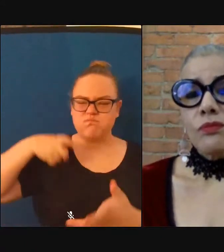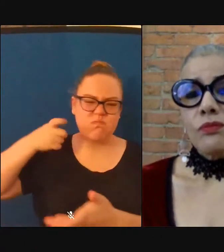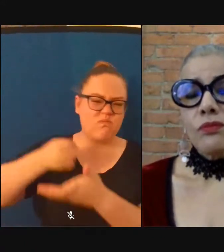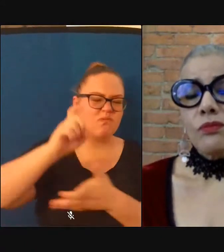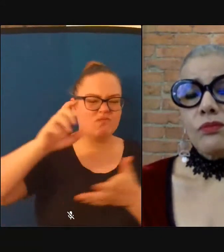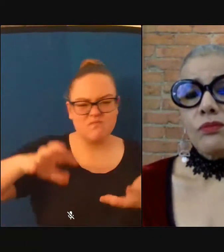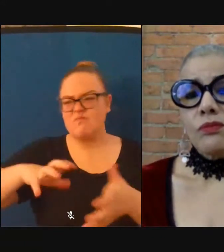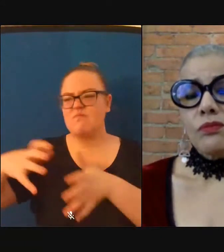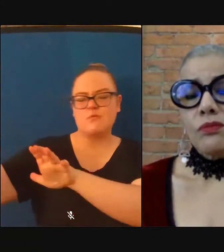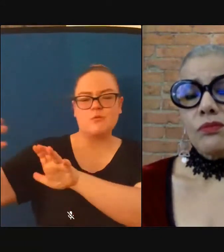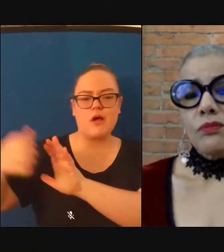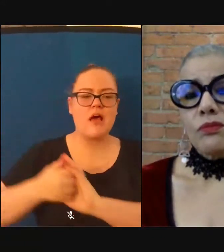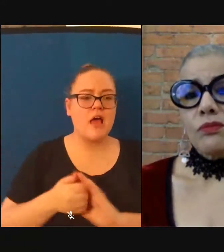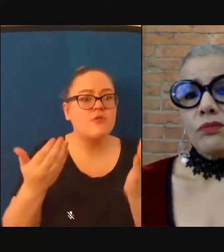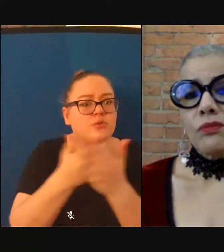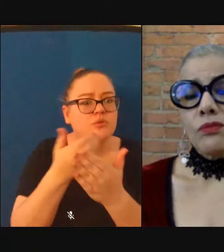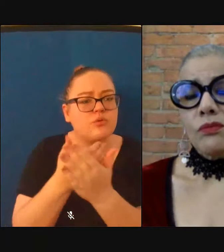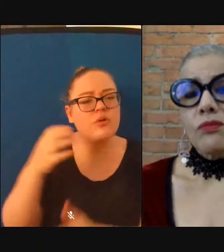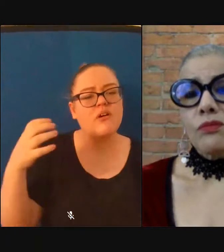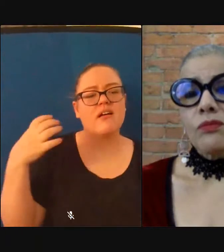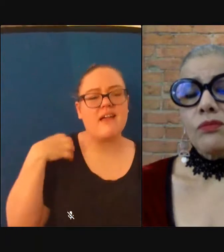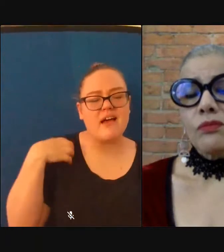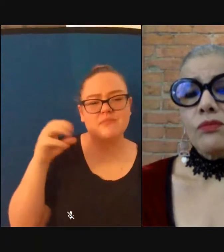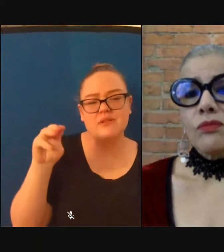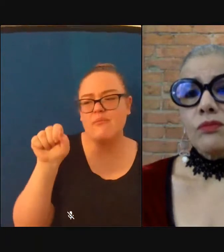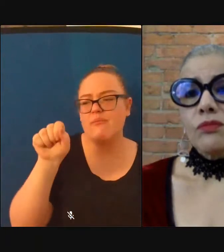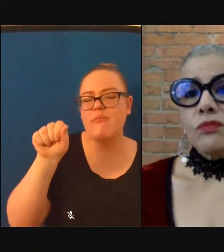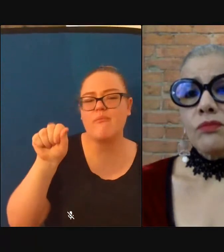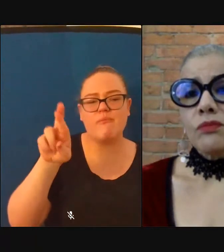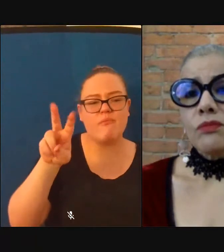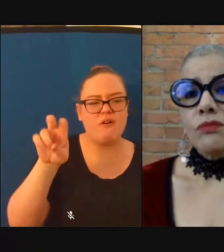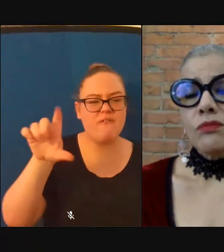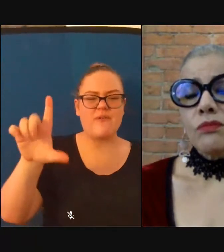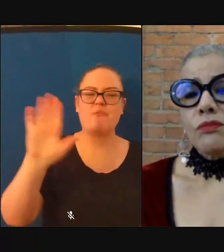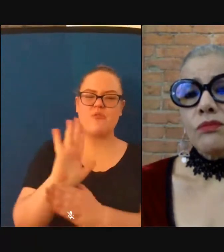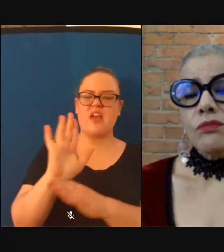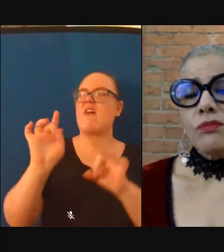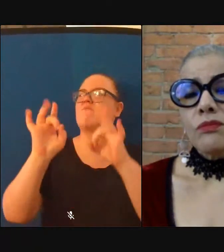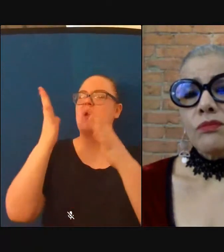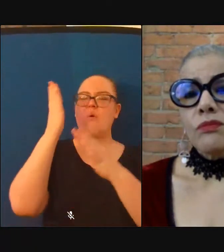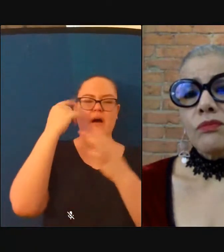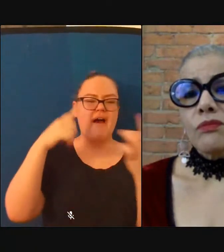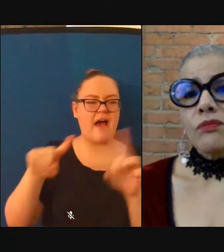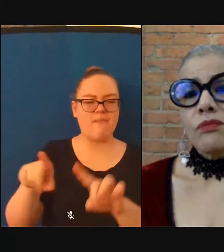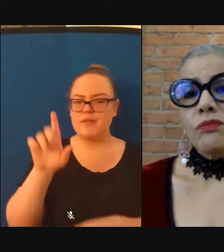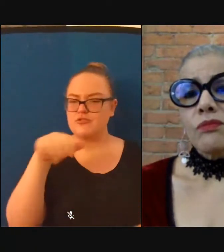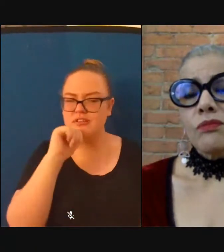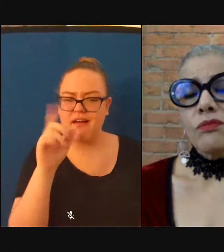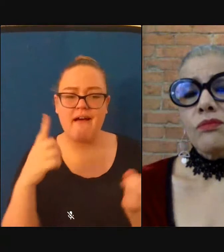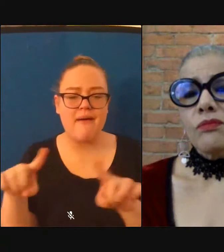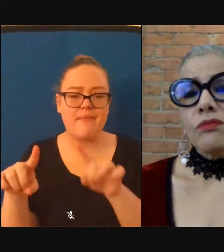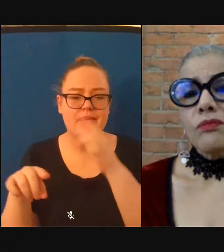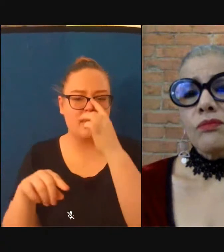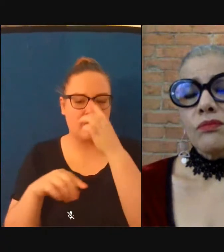established that there is a class of people it's okay to hate, to wit, feminists, and that it's okay to express that hate,